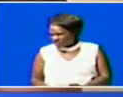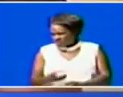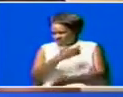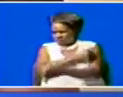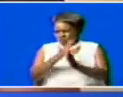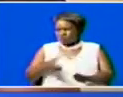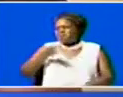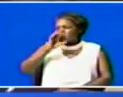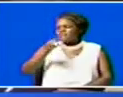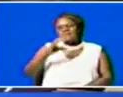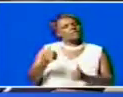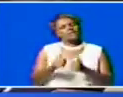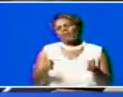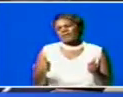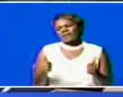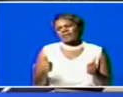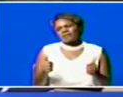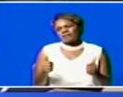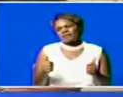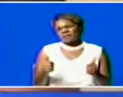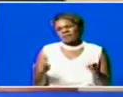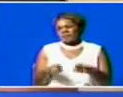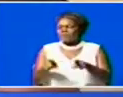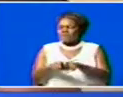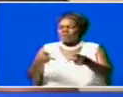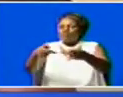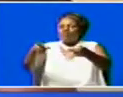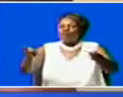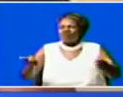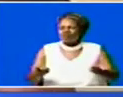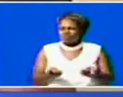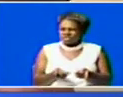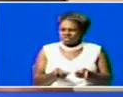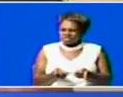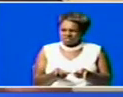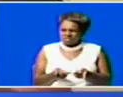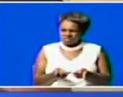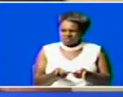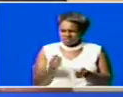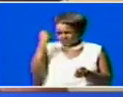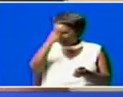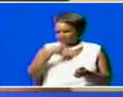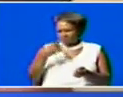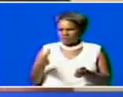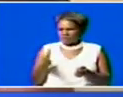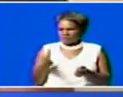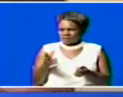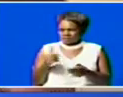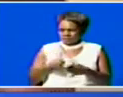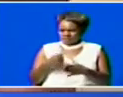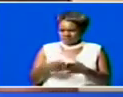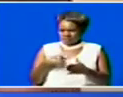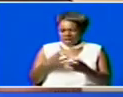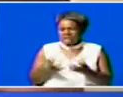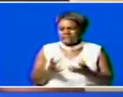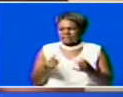daktari, kunywa hivyo tu. It's almost a sufuria, a small sufuria to your face. And then when I did